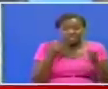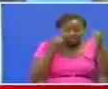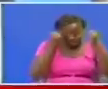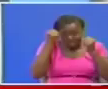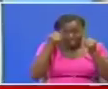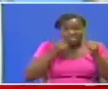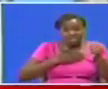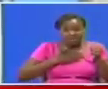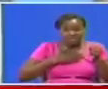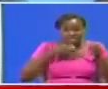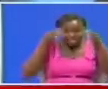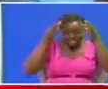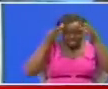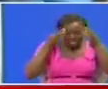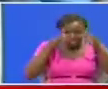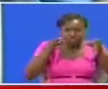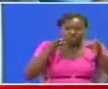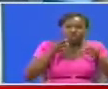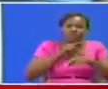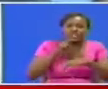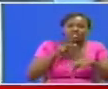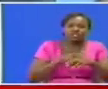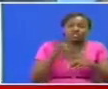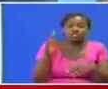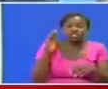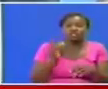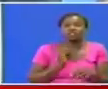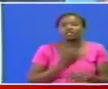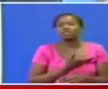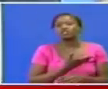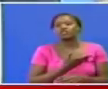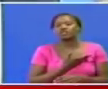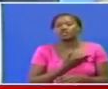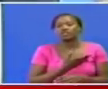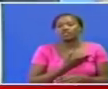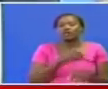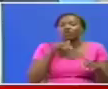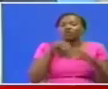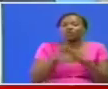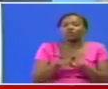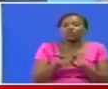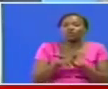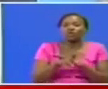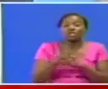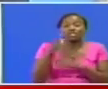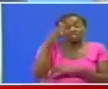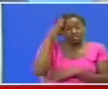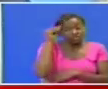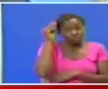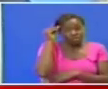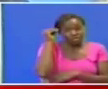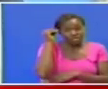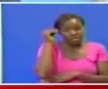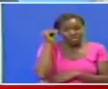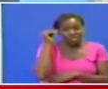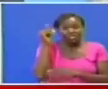following the decision of the National Security Council, decided to walk into Somalia in pursuit of what I say, the